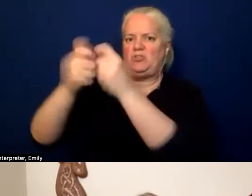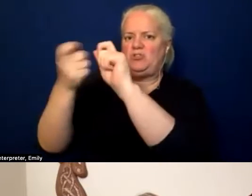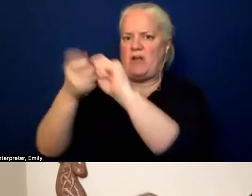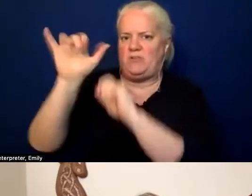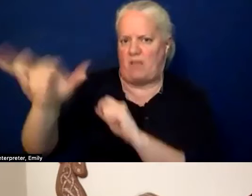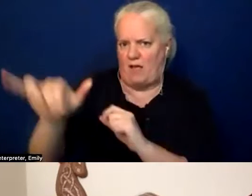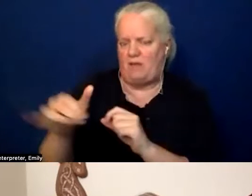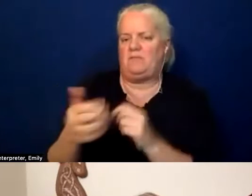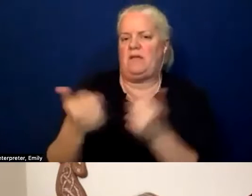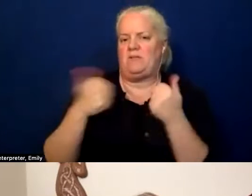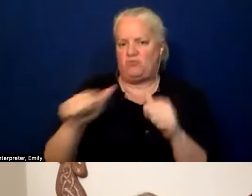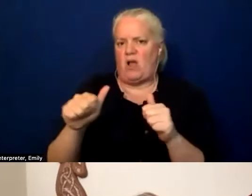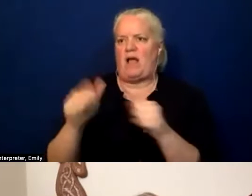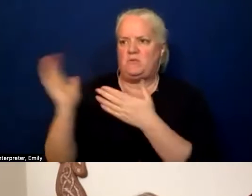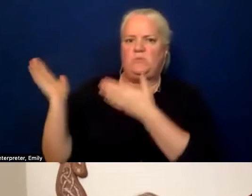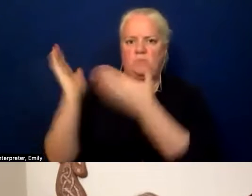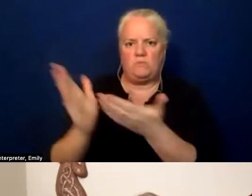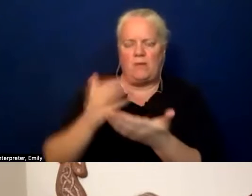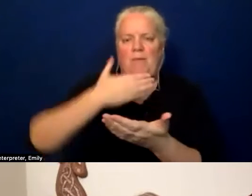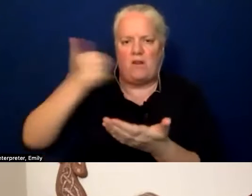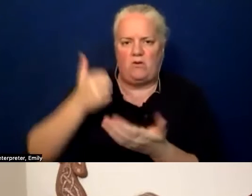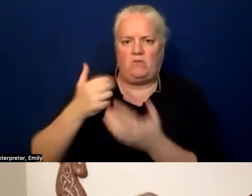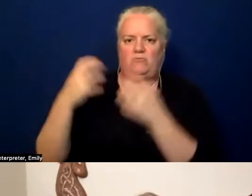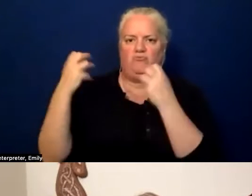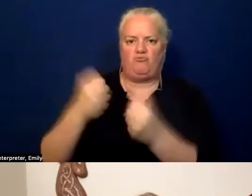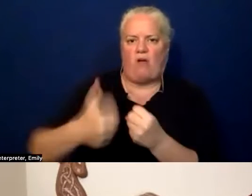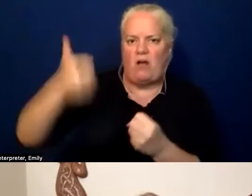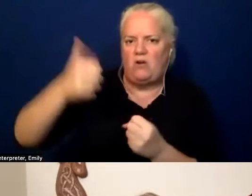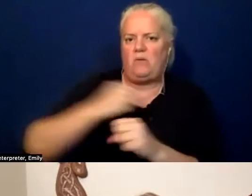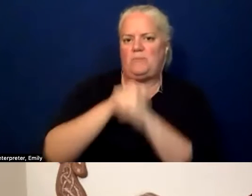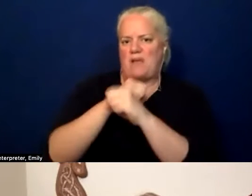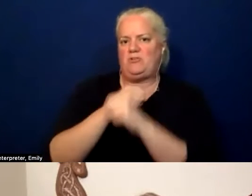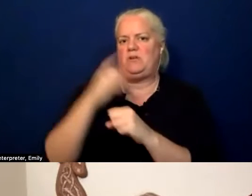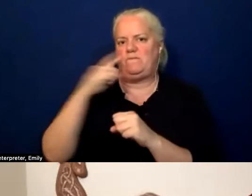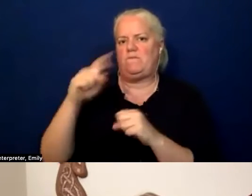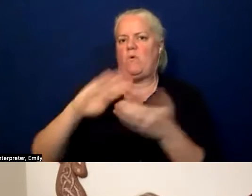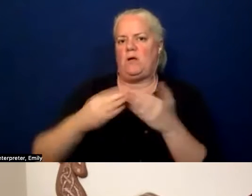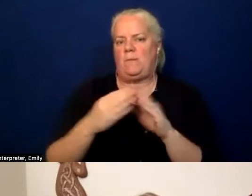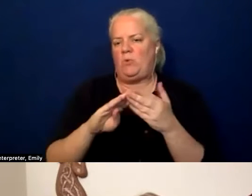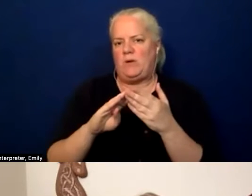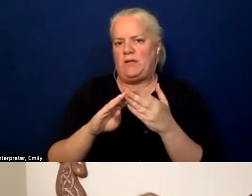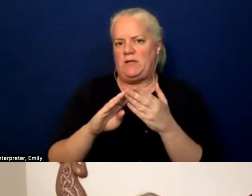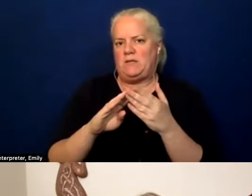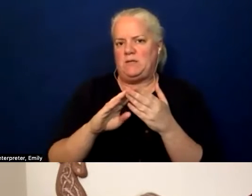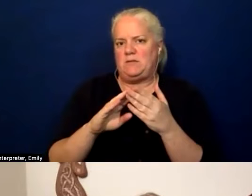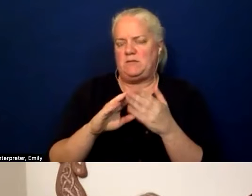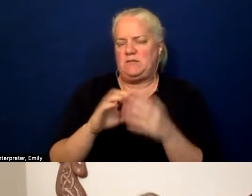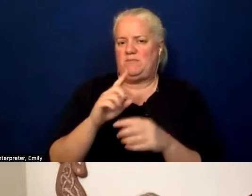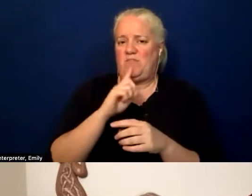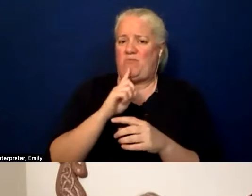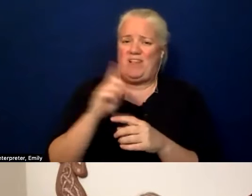better, stronger environmental protection to communities that are really